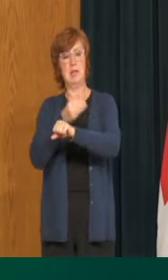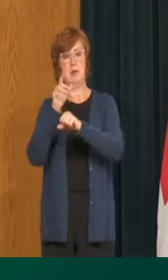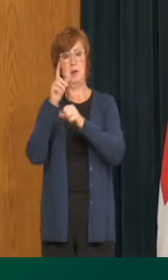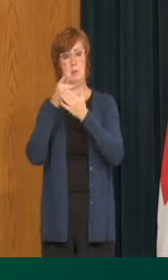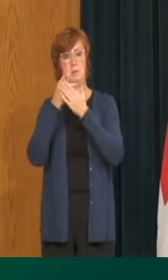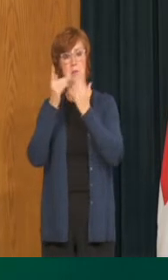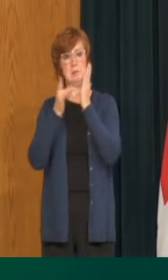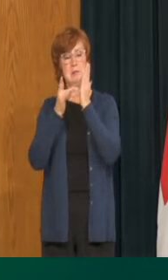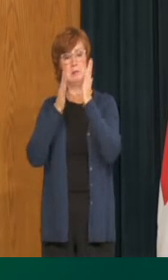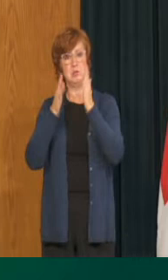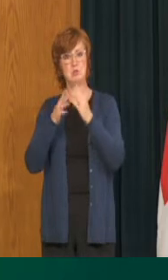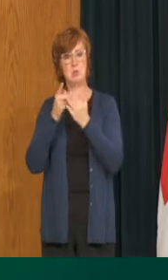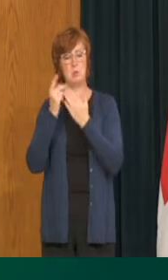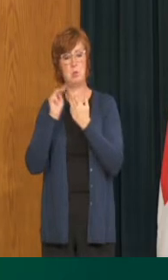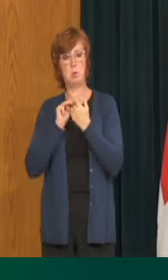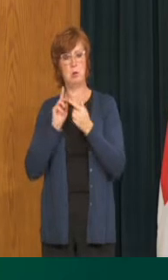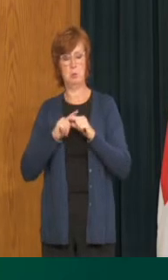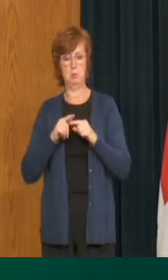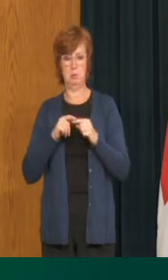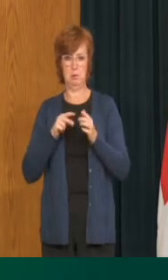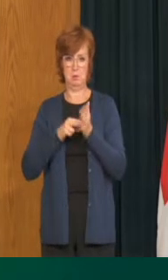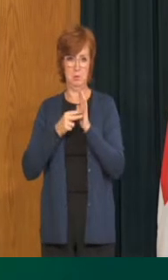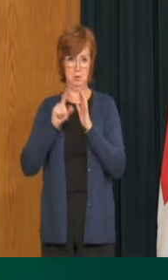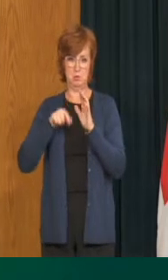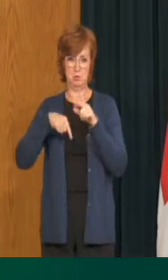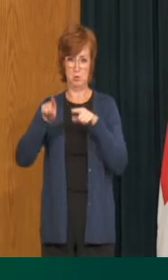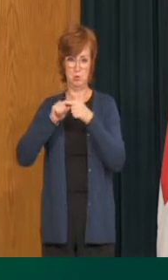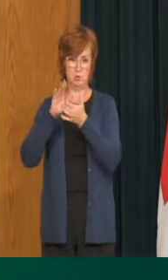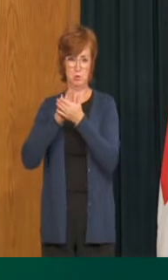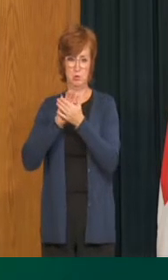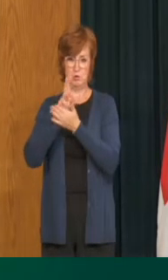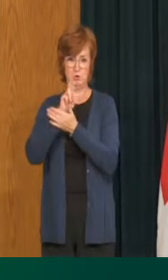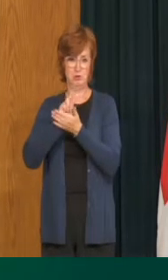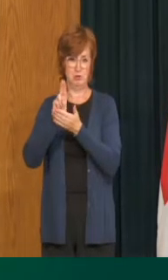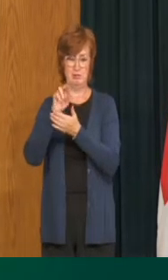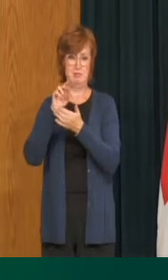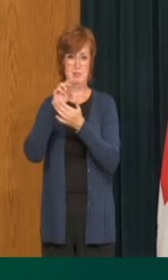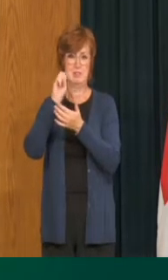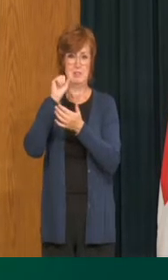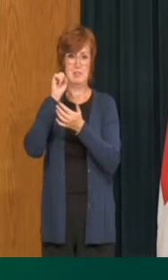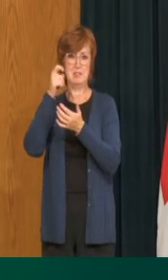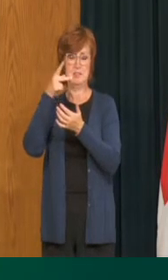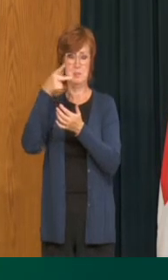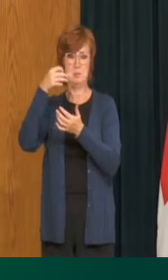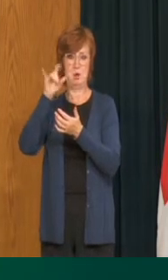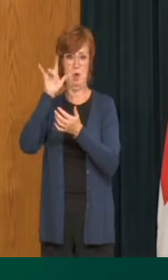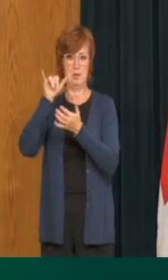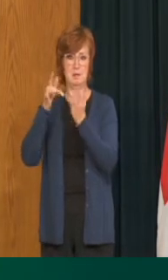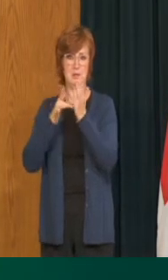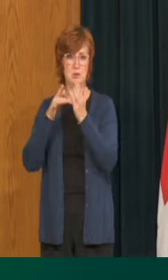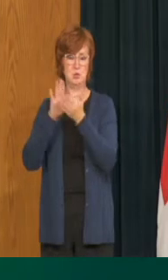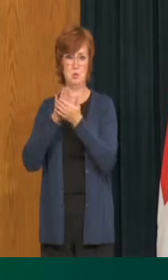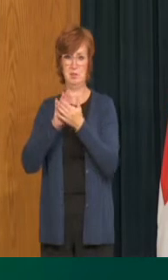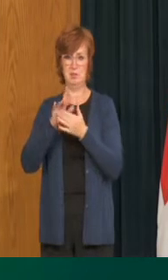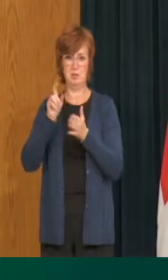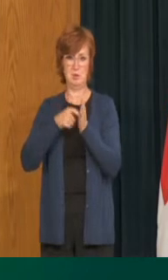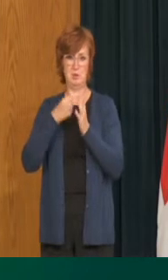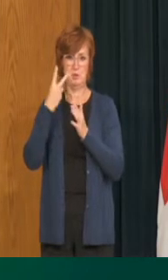now to get more lab techs into these labs? So they are, you're right, with respect to the announcement